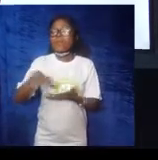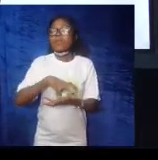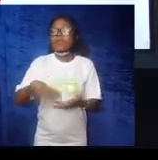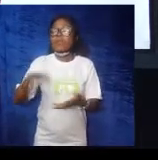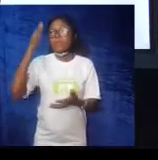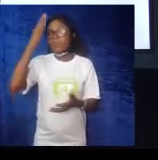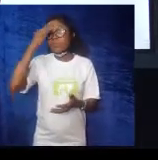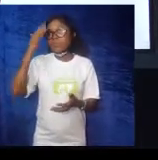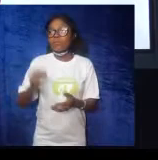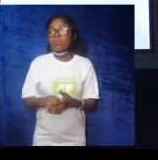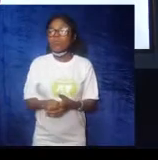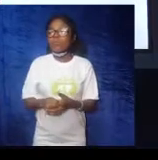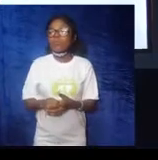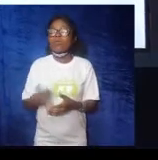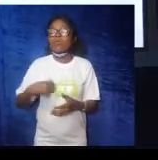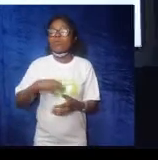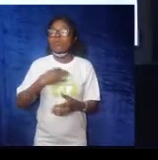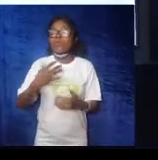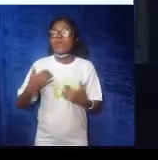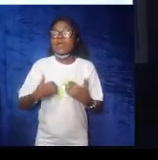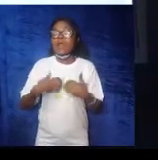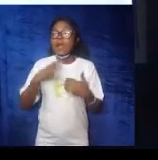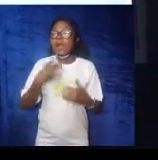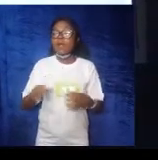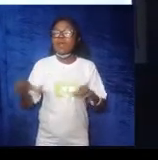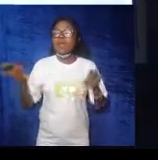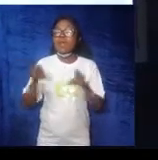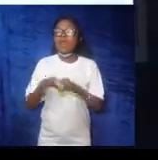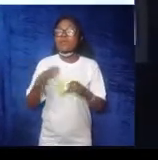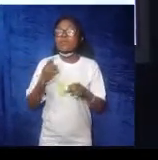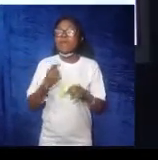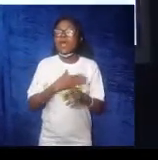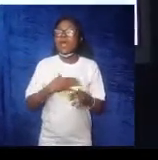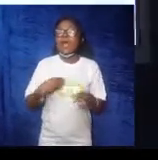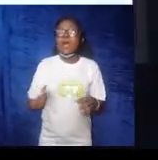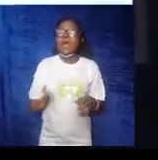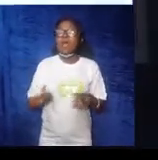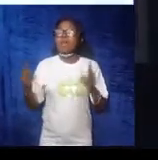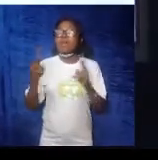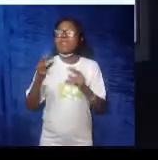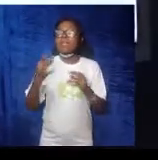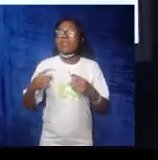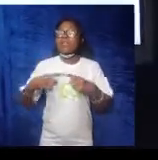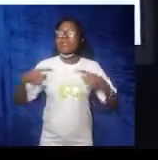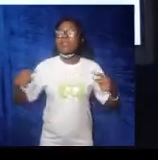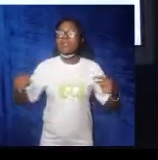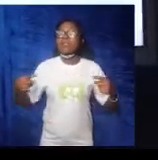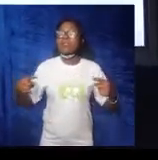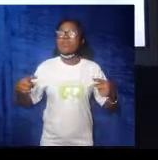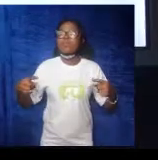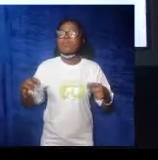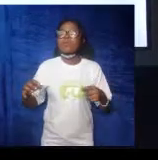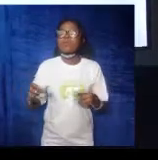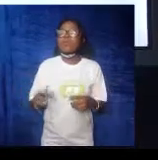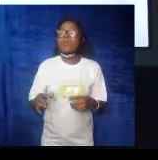no. We have corresponding and vertically opposite.